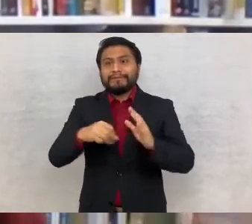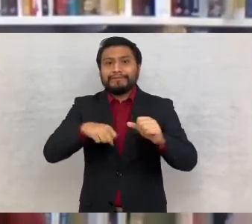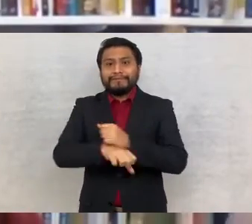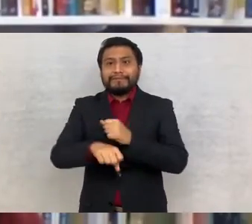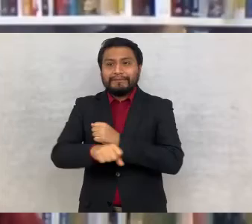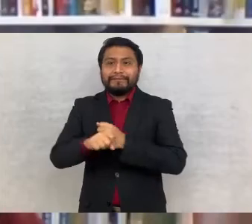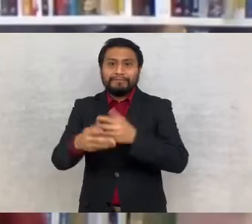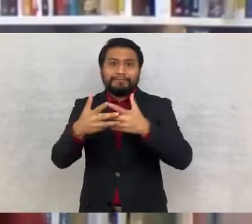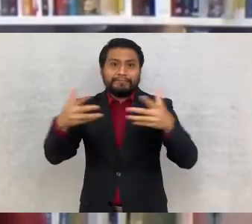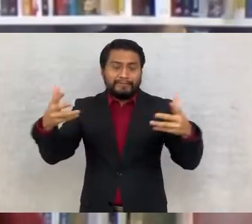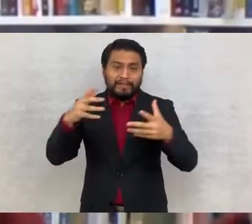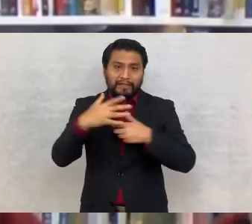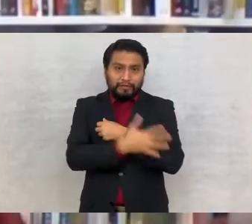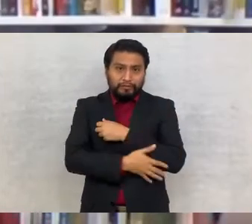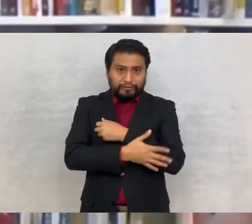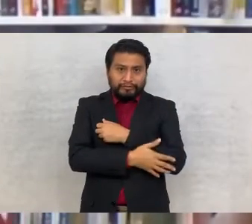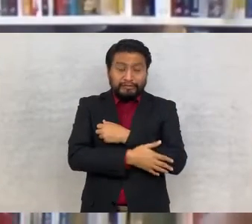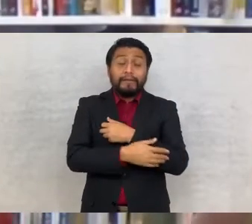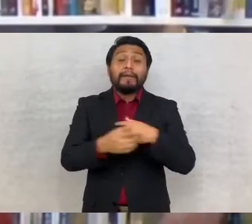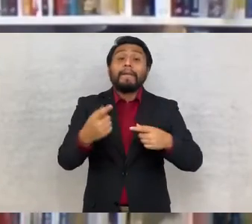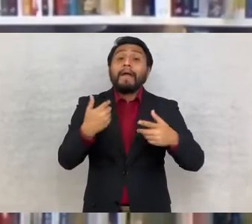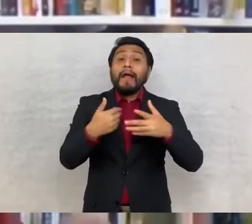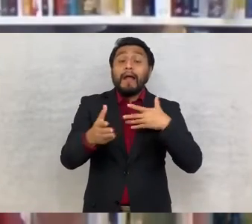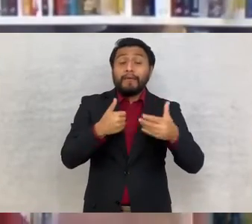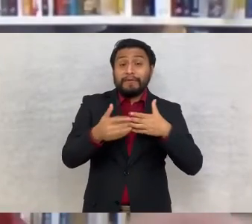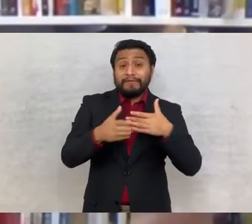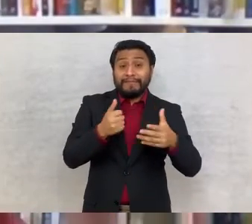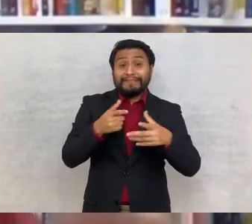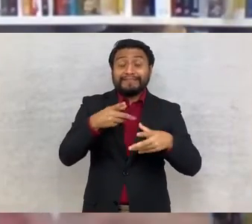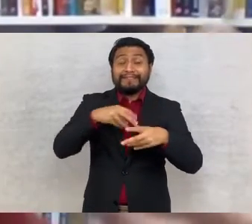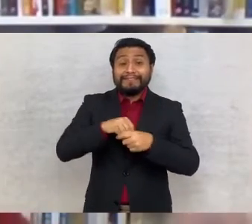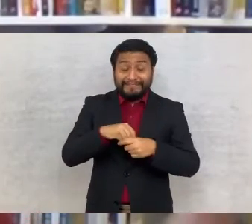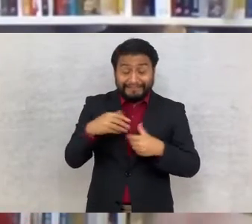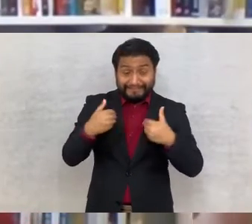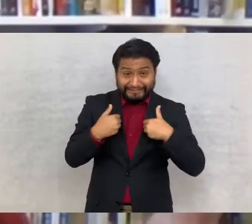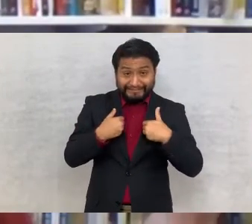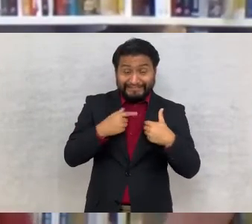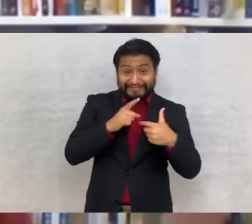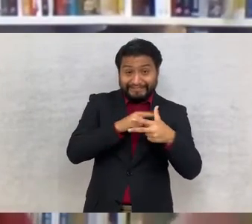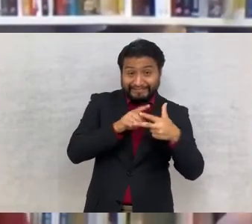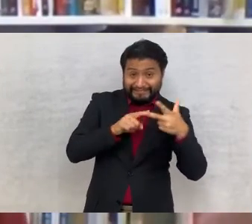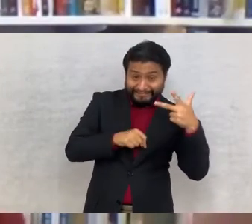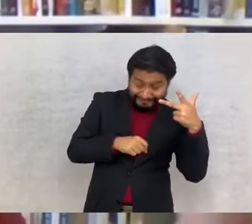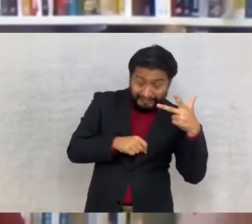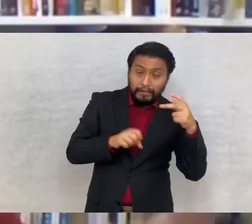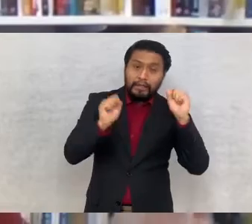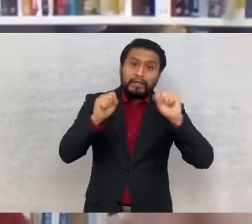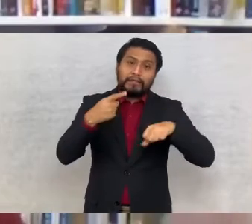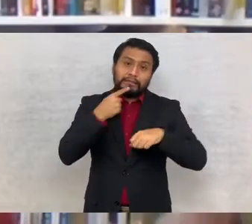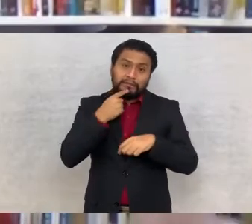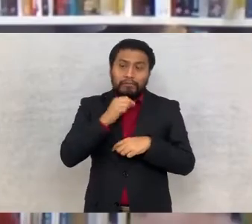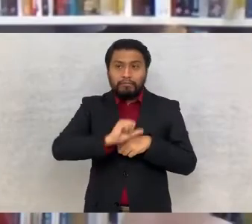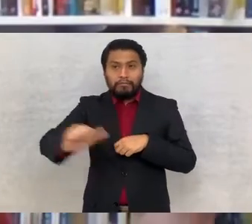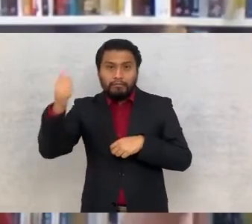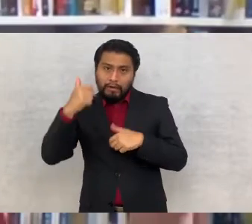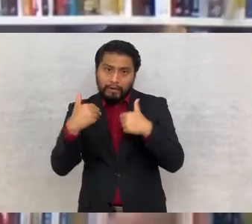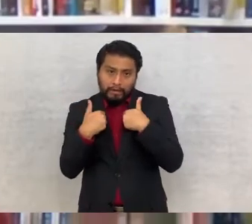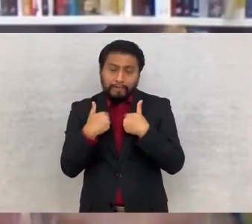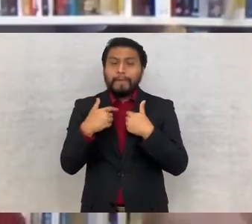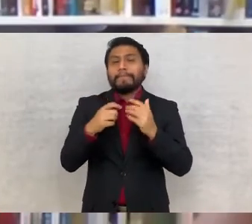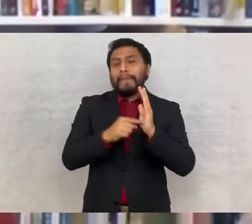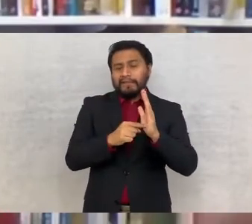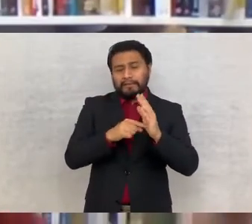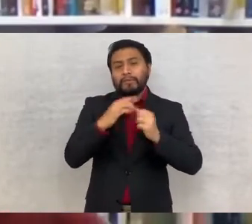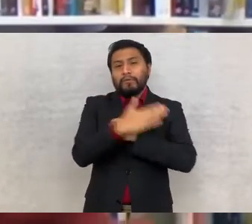prevent or moderate its spread in Latin countries. However, and to introduce the Argentine case, we will say that, as in